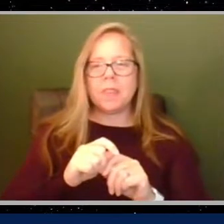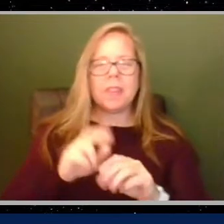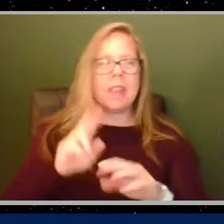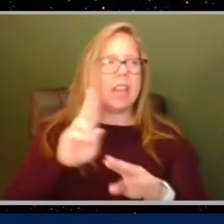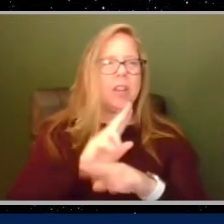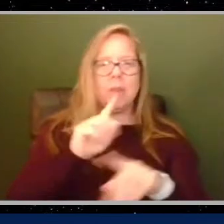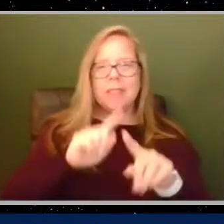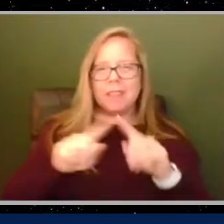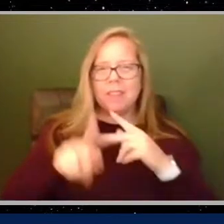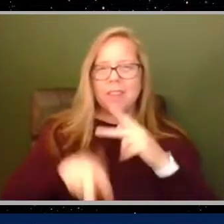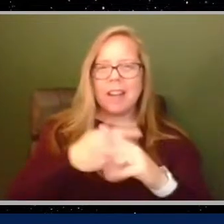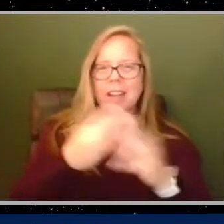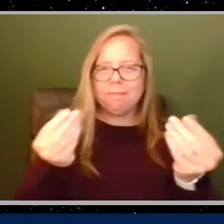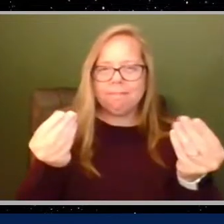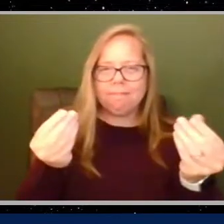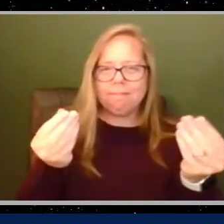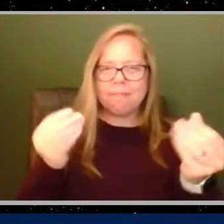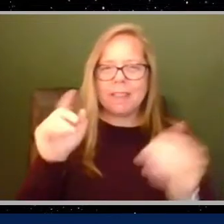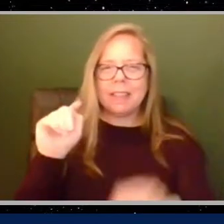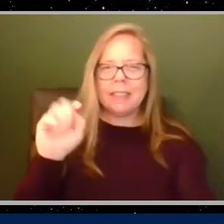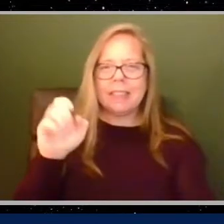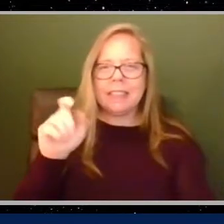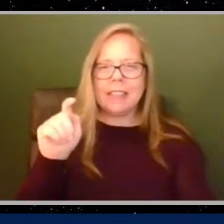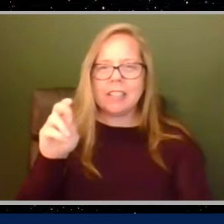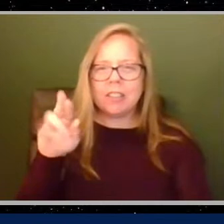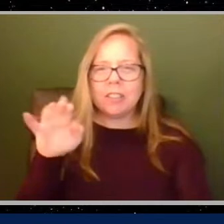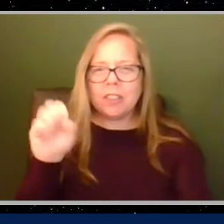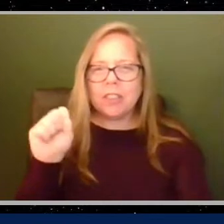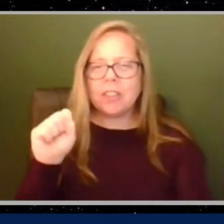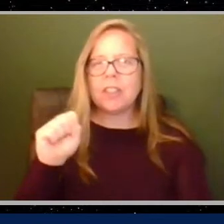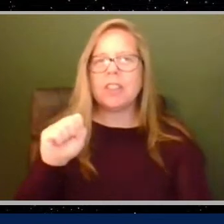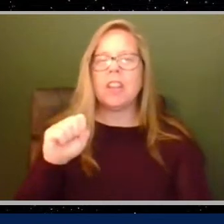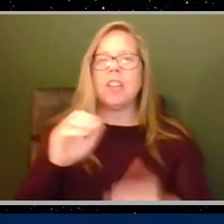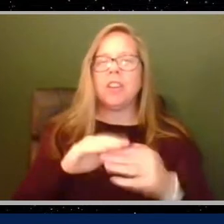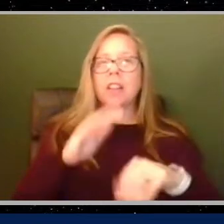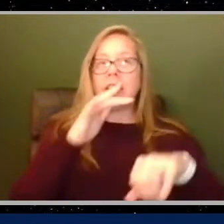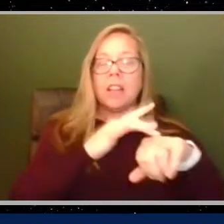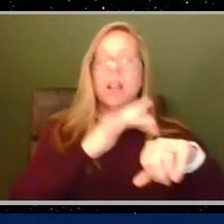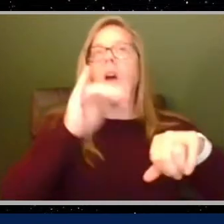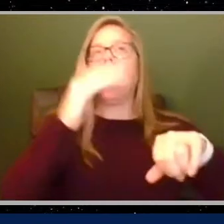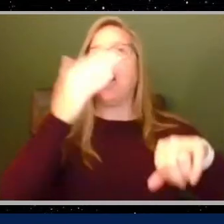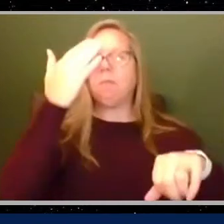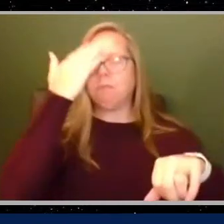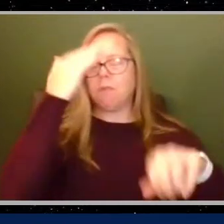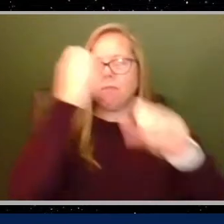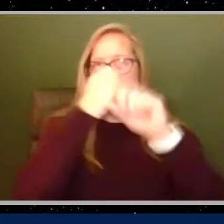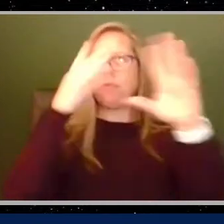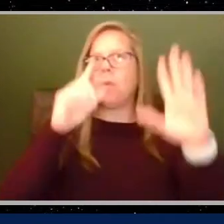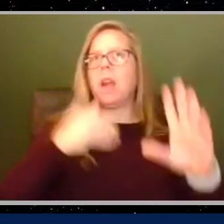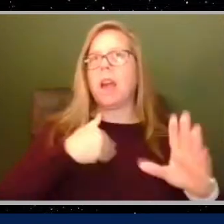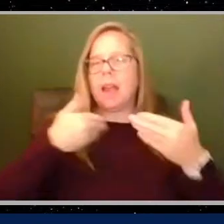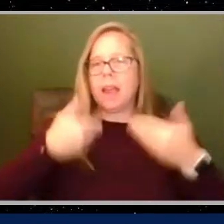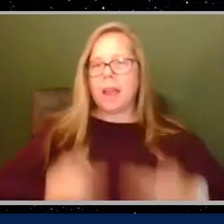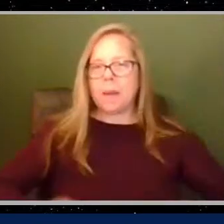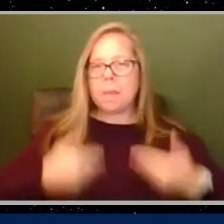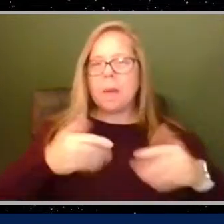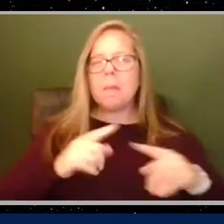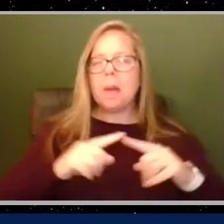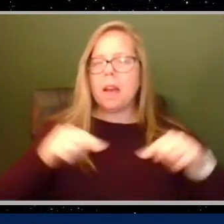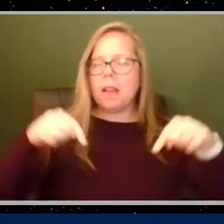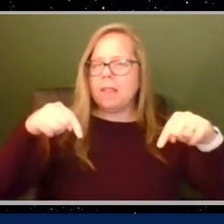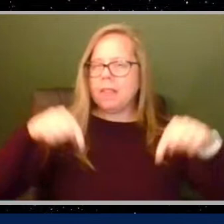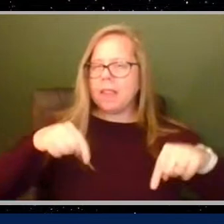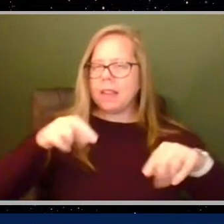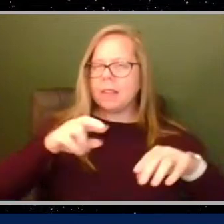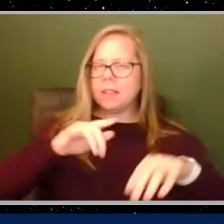different textures, against the fuselage, so you could quickly tell where you are. I think for this flight, they're going to introduce maybe